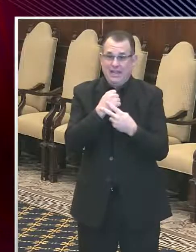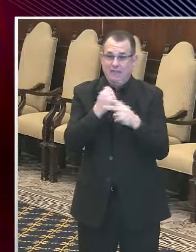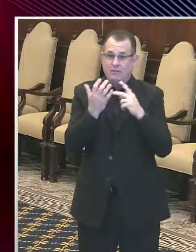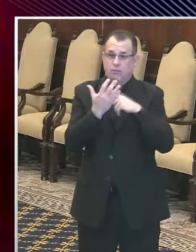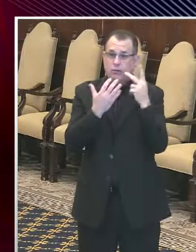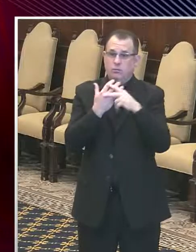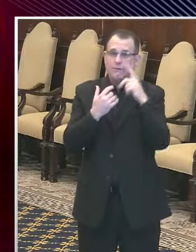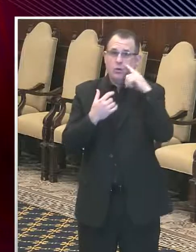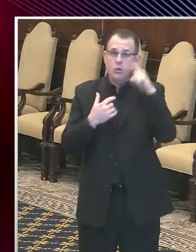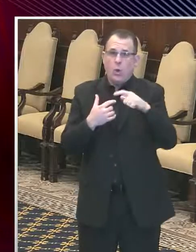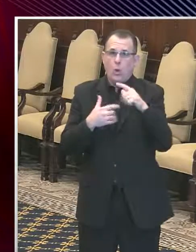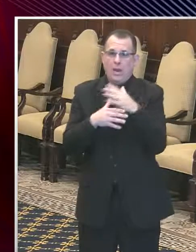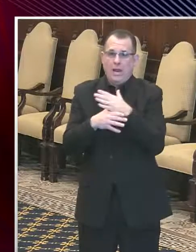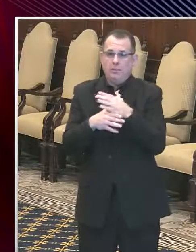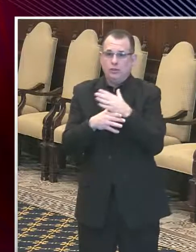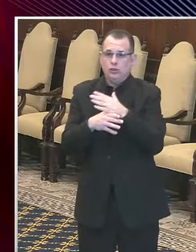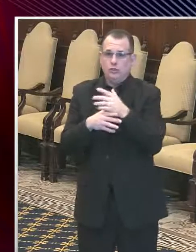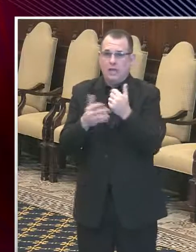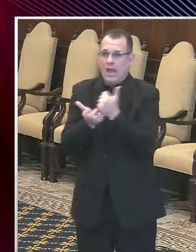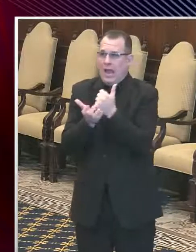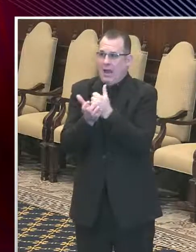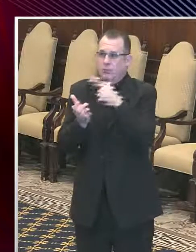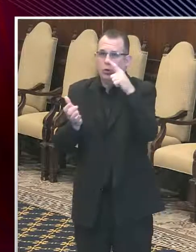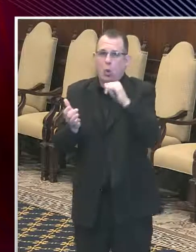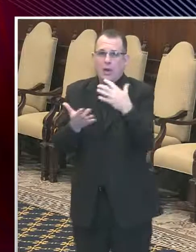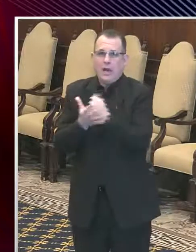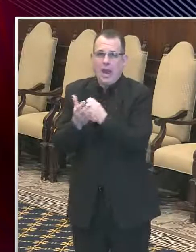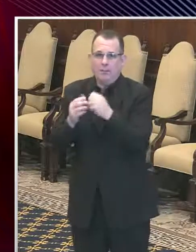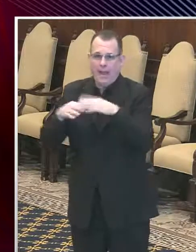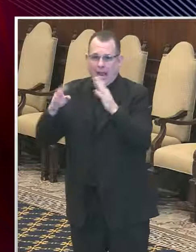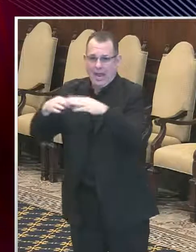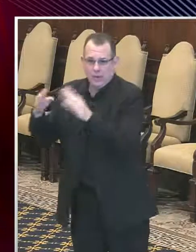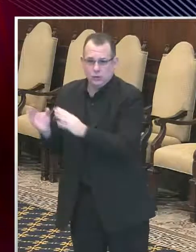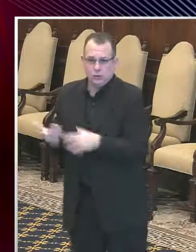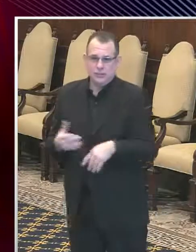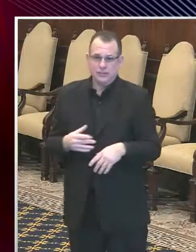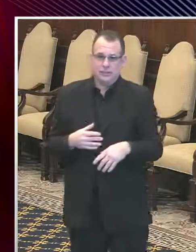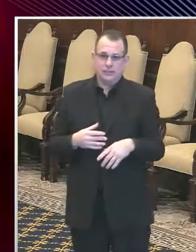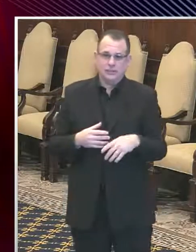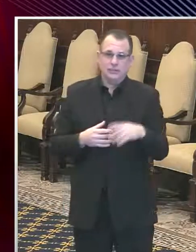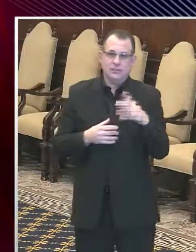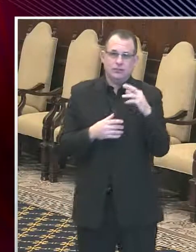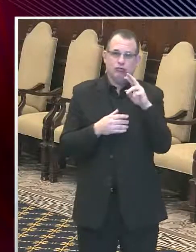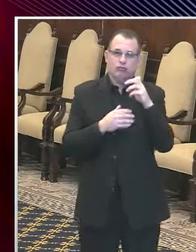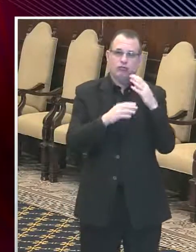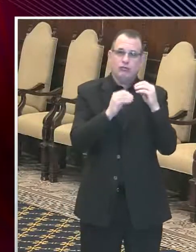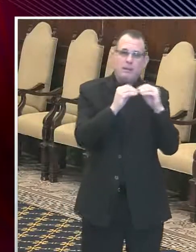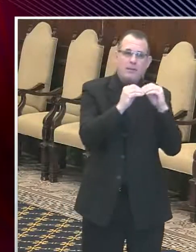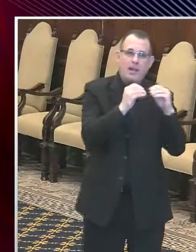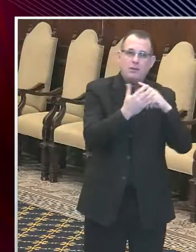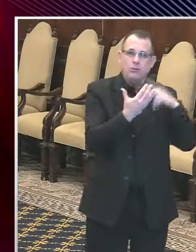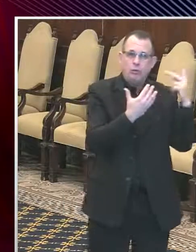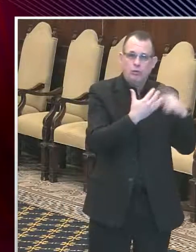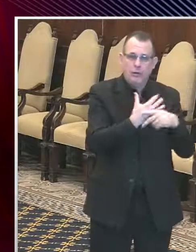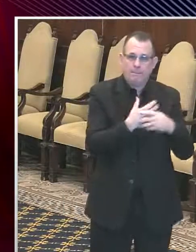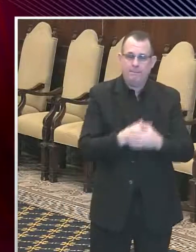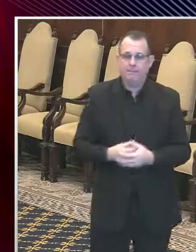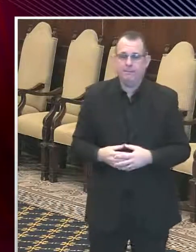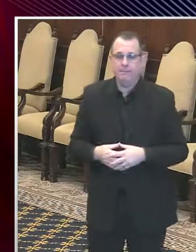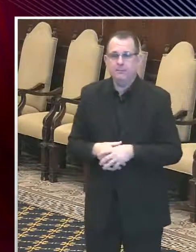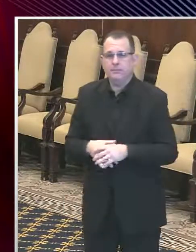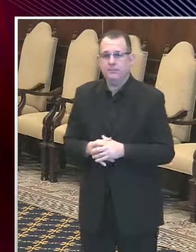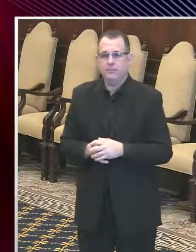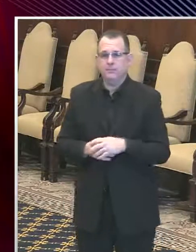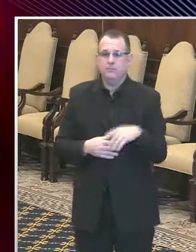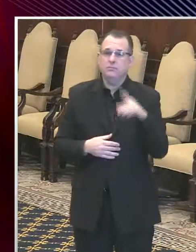income households, as well as a solar rebate program. We encourage everyone to take advantage of the virtual Earth Week events taking